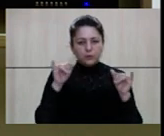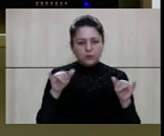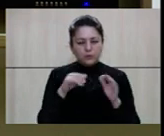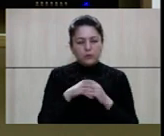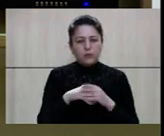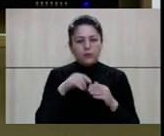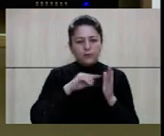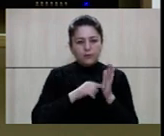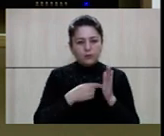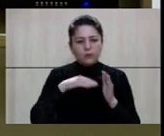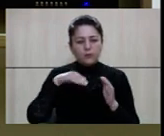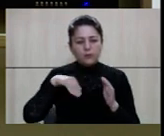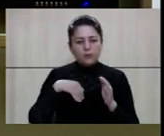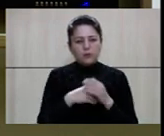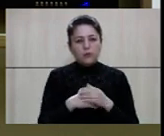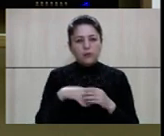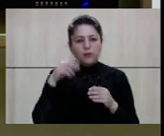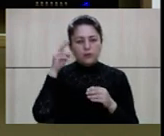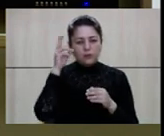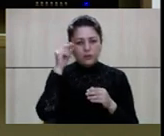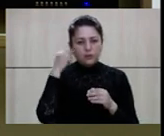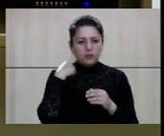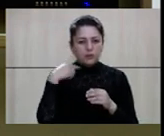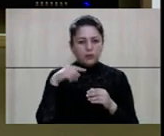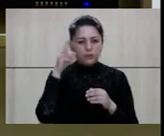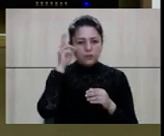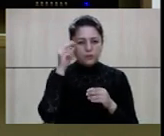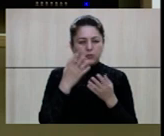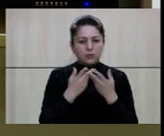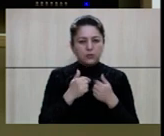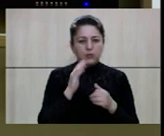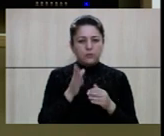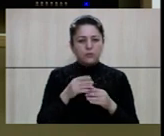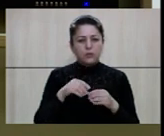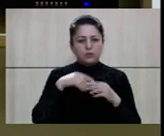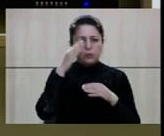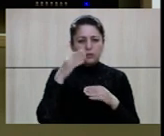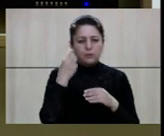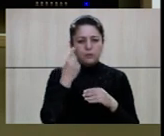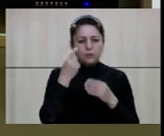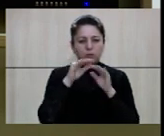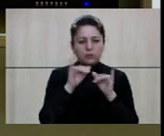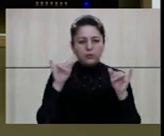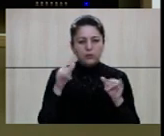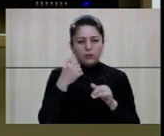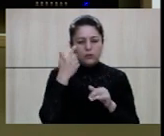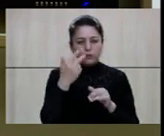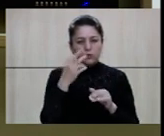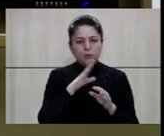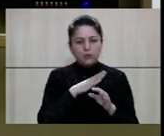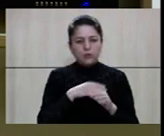ko'paytuvchilarimizdagi virguldan keyingi raqamlar sonini sanaymiz. Yuqorida birinchi ko'paytuvchimizda 3 ta